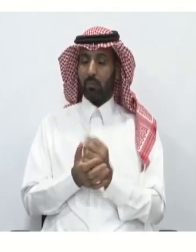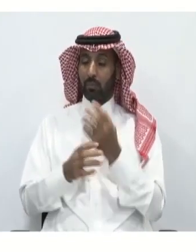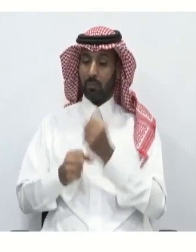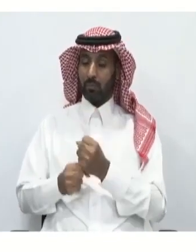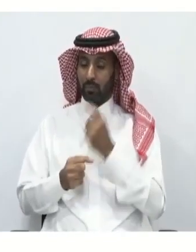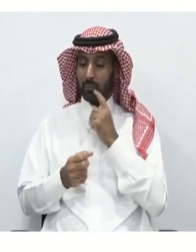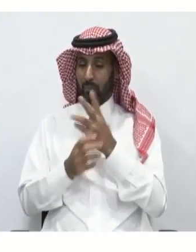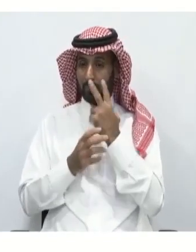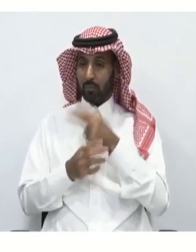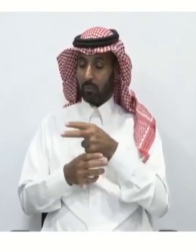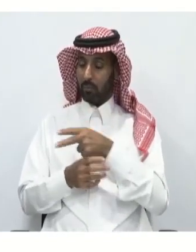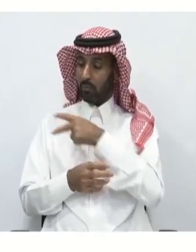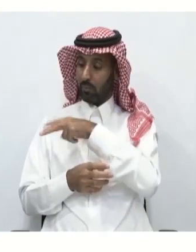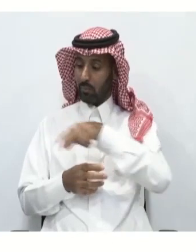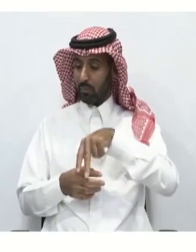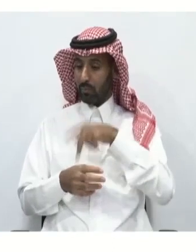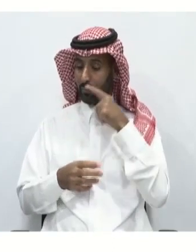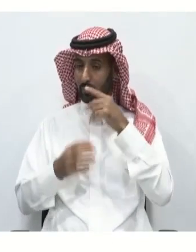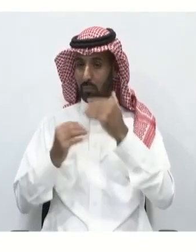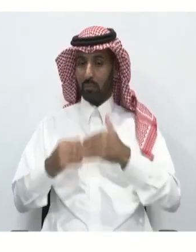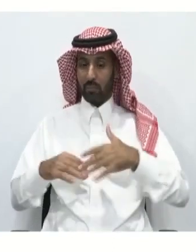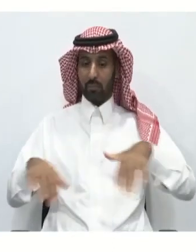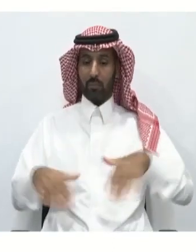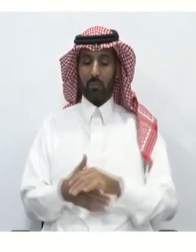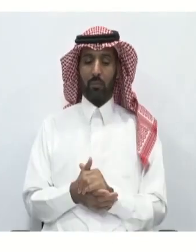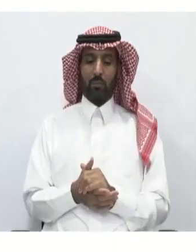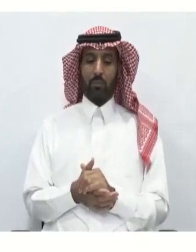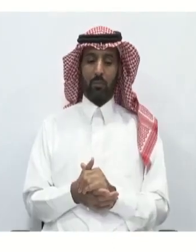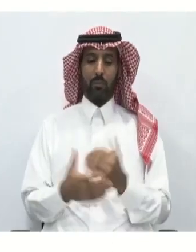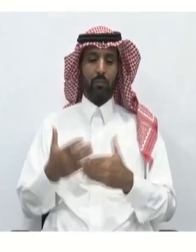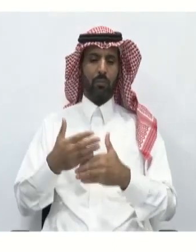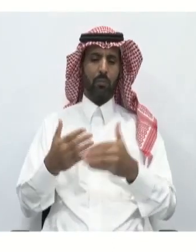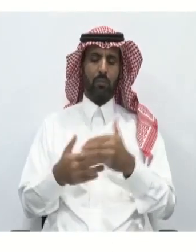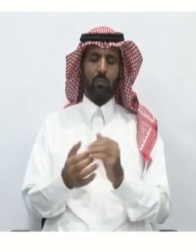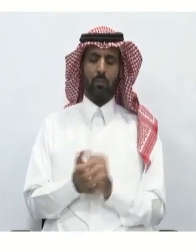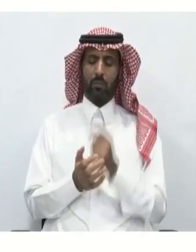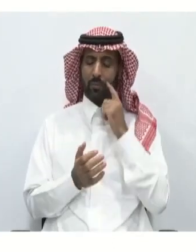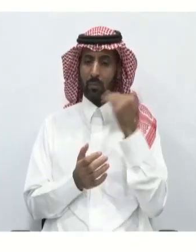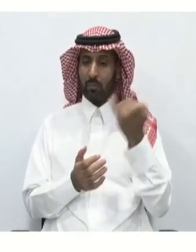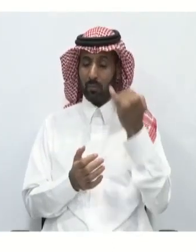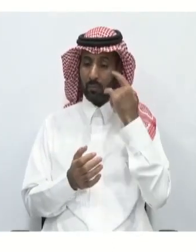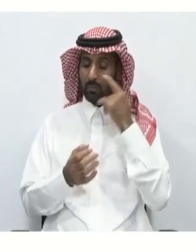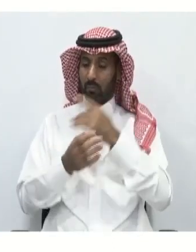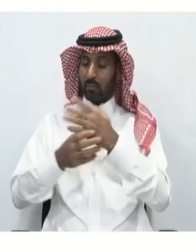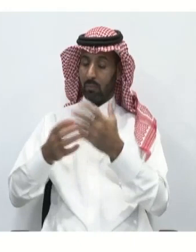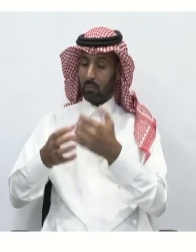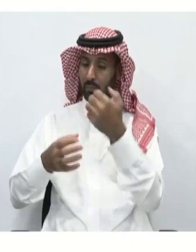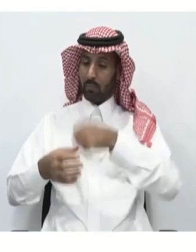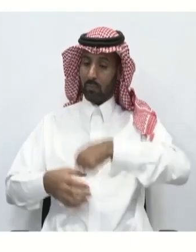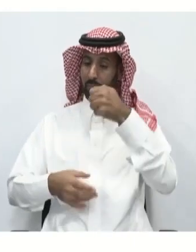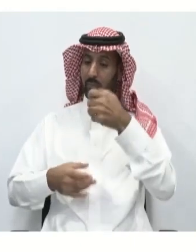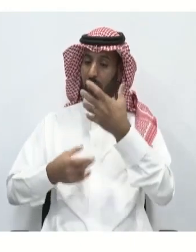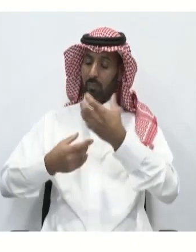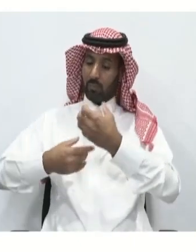the camps use rain collection and passive solar architecture. Also, the bathrooms have low flush toilets and pull